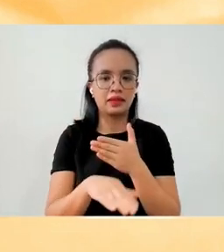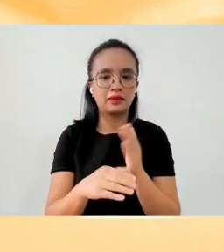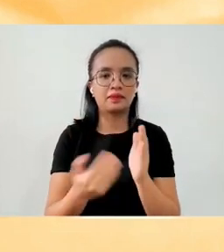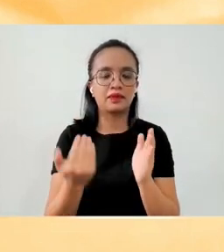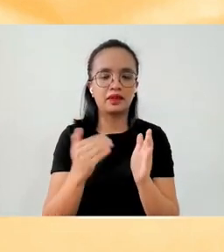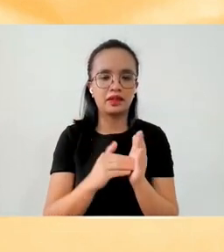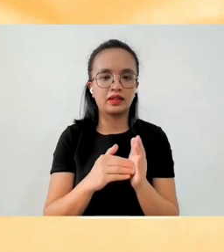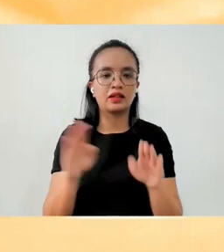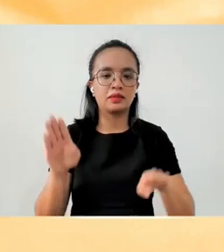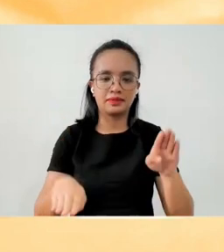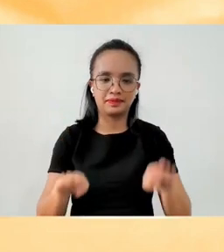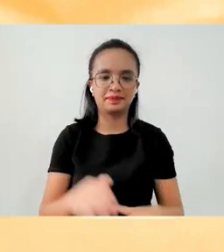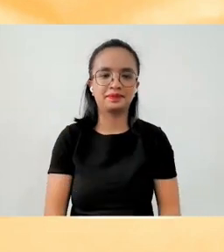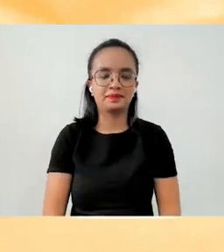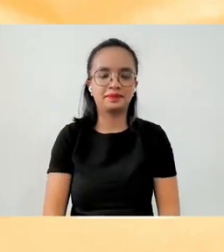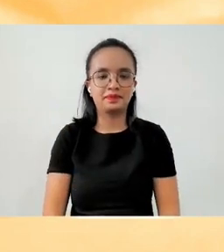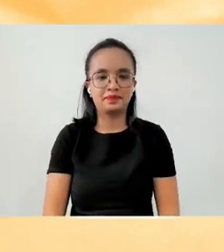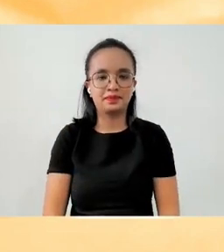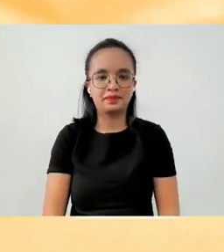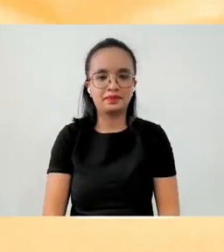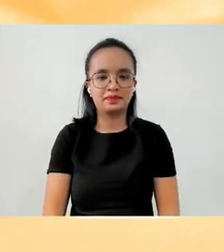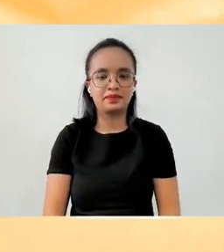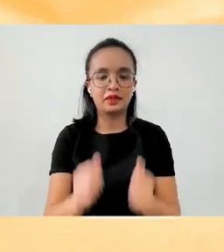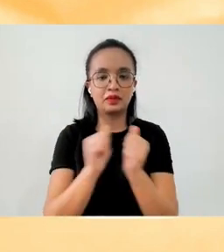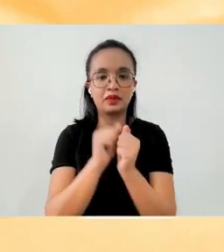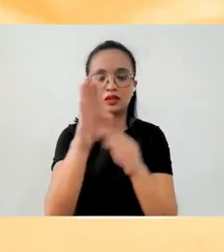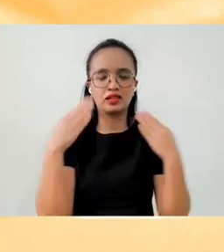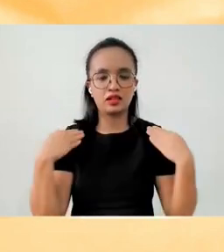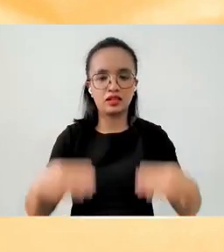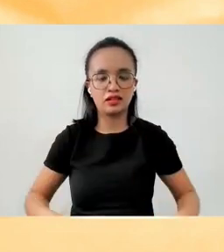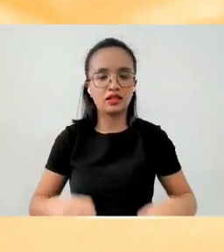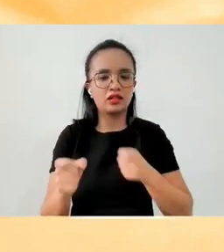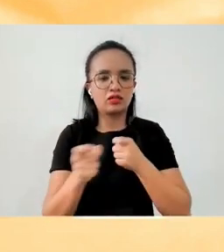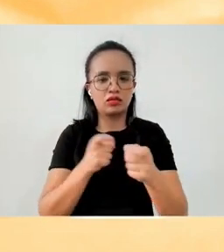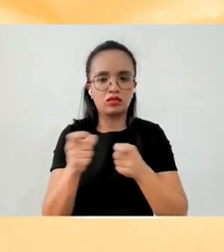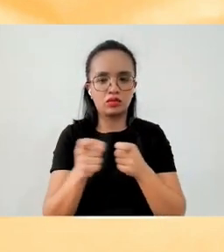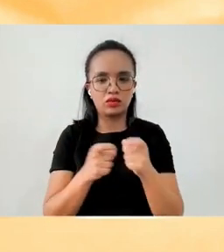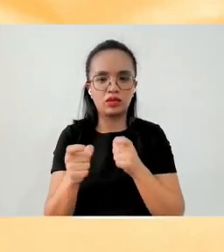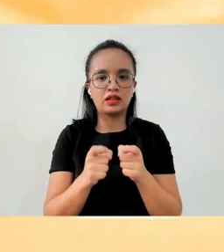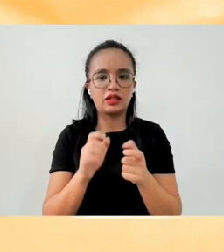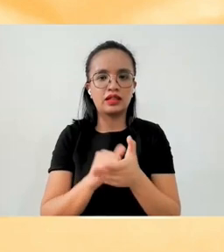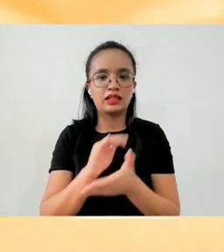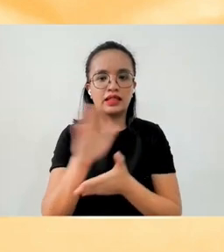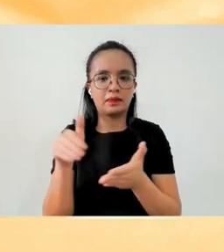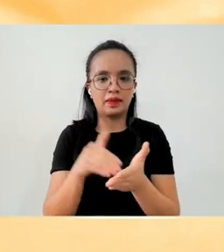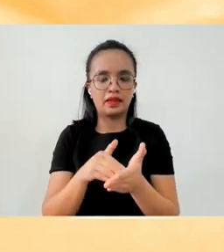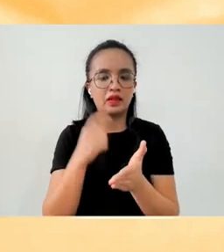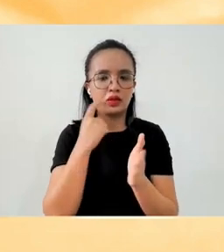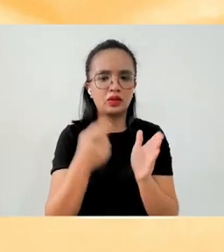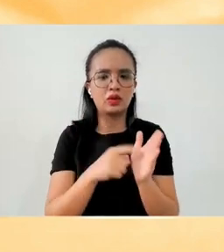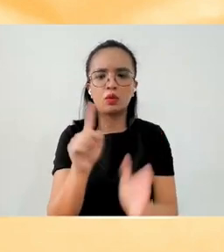to balance. With your body in control and at center, notice what you